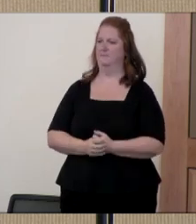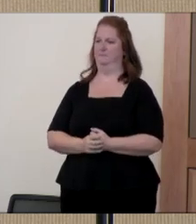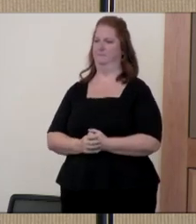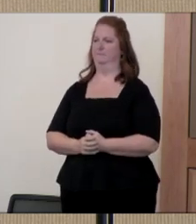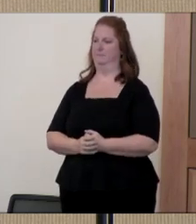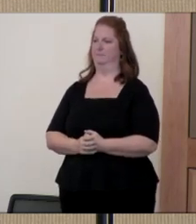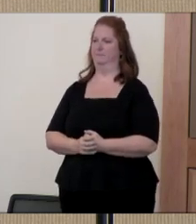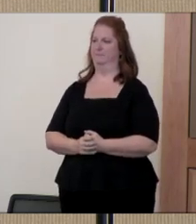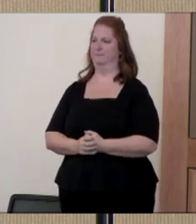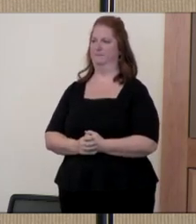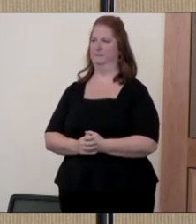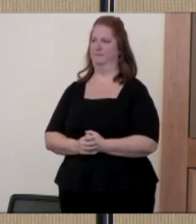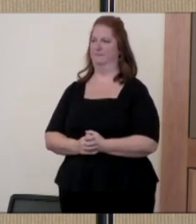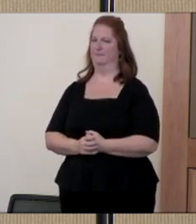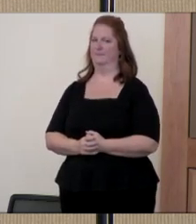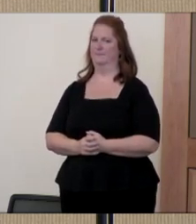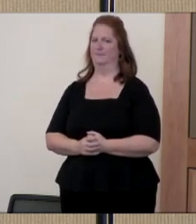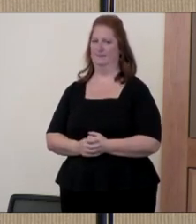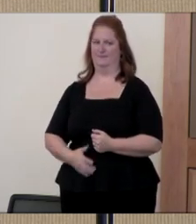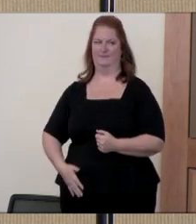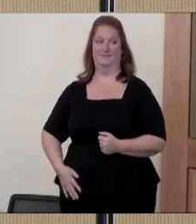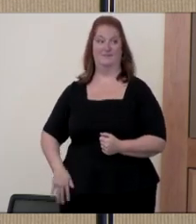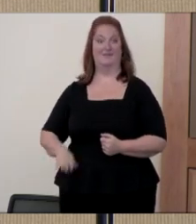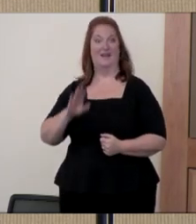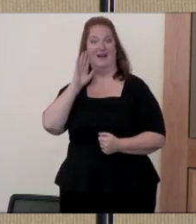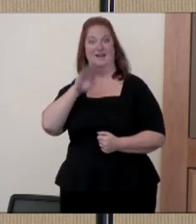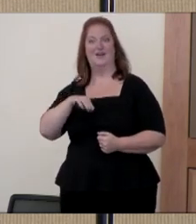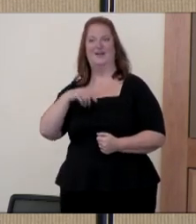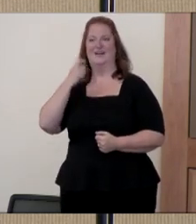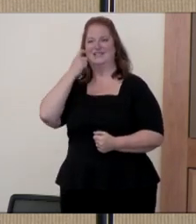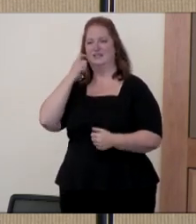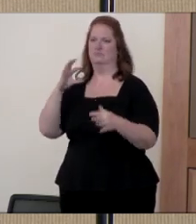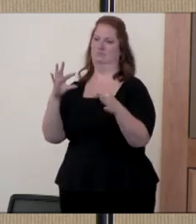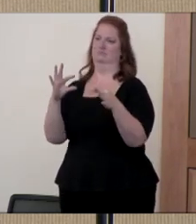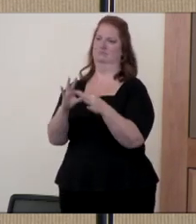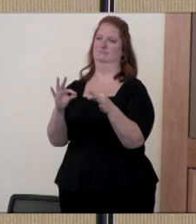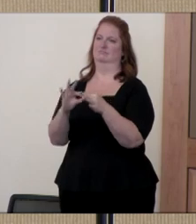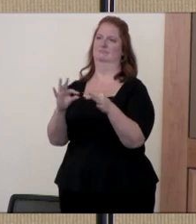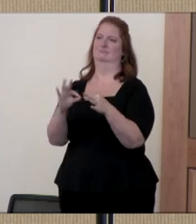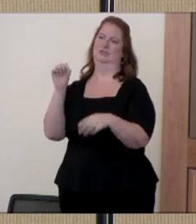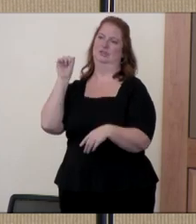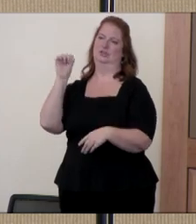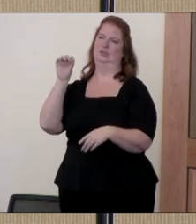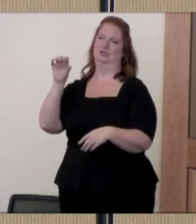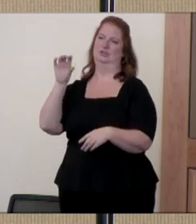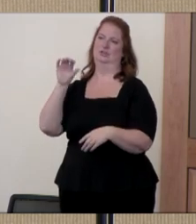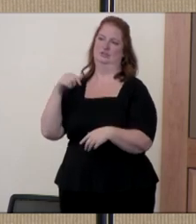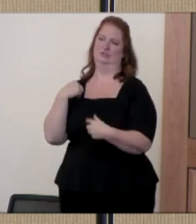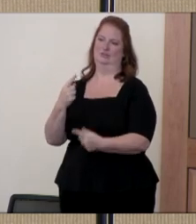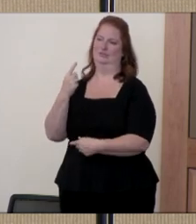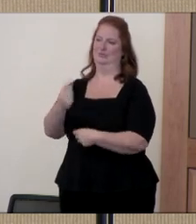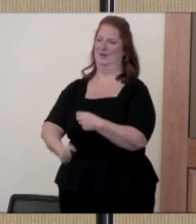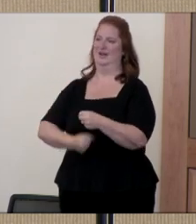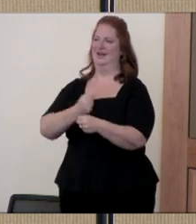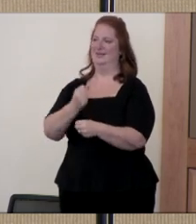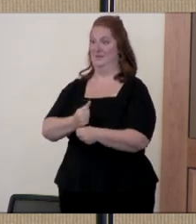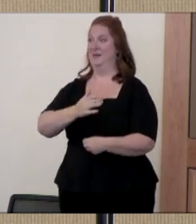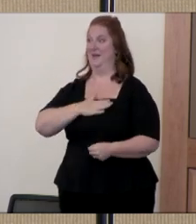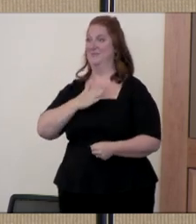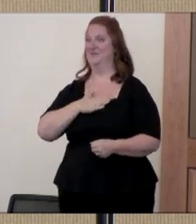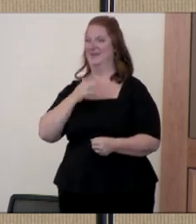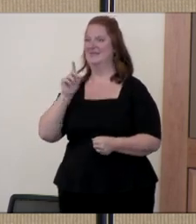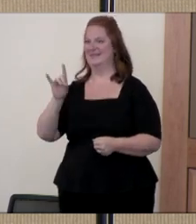So, I know I've just cited this long list of achievements from this past year, and I'm glad I did. They're really